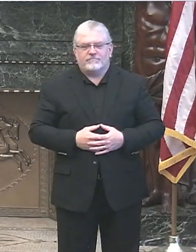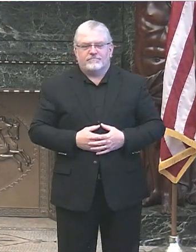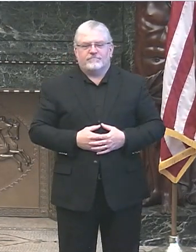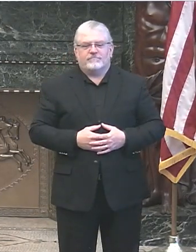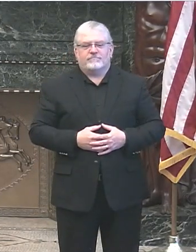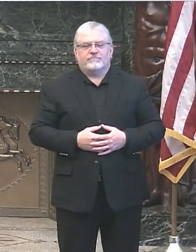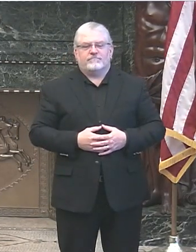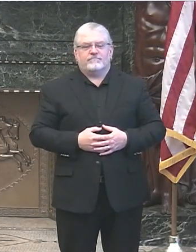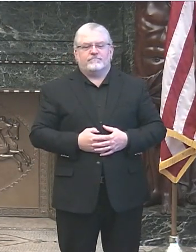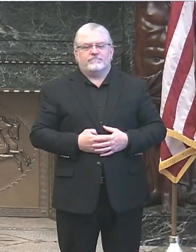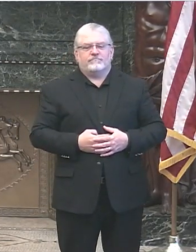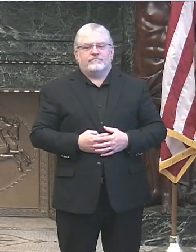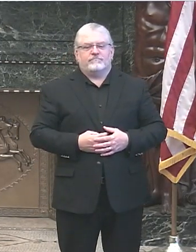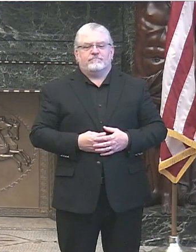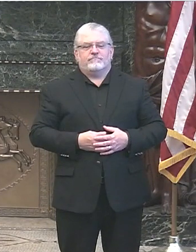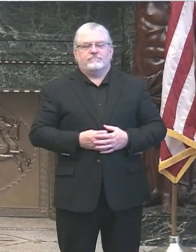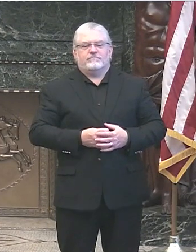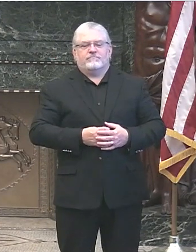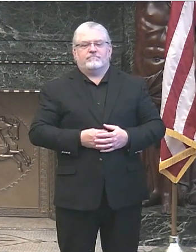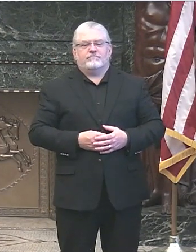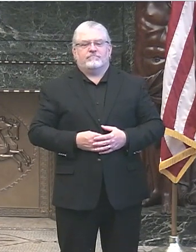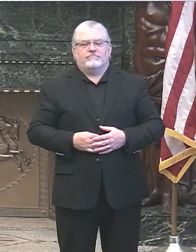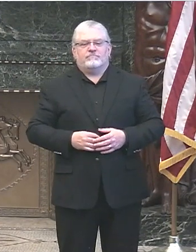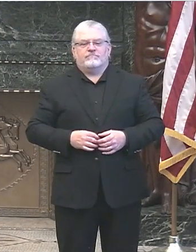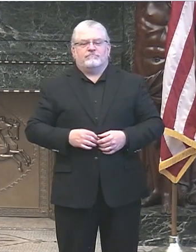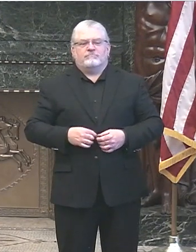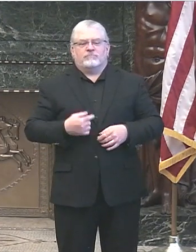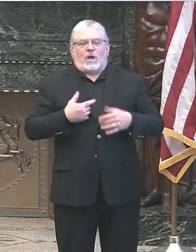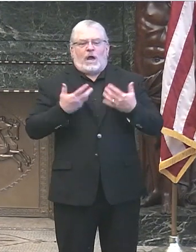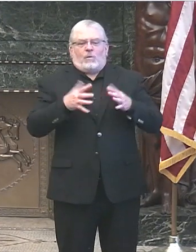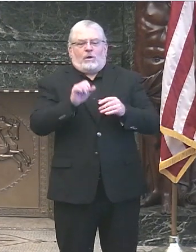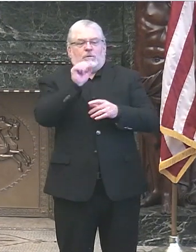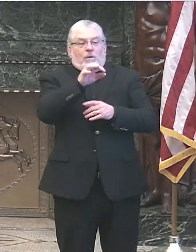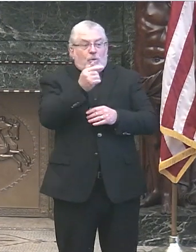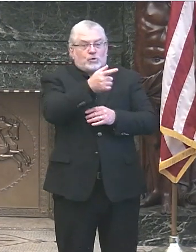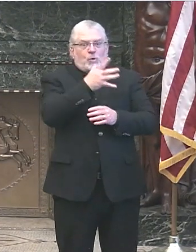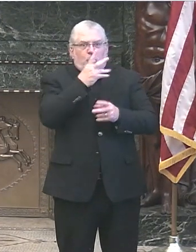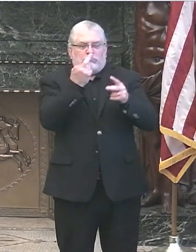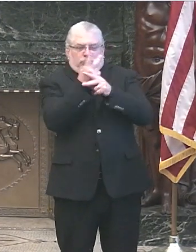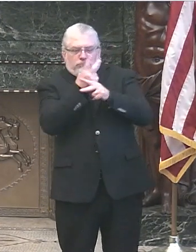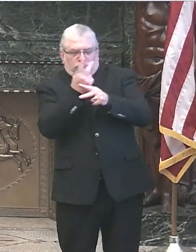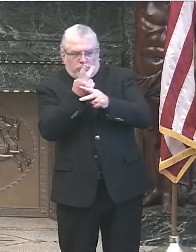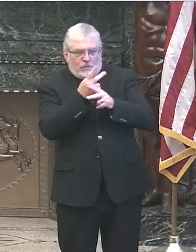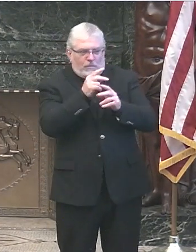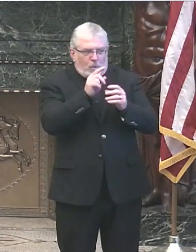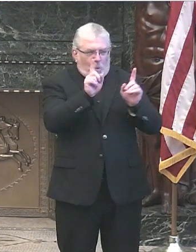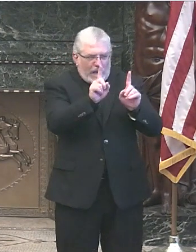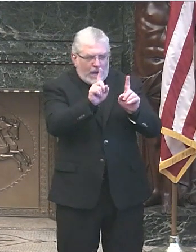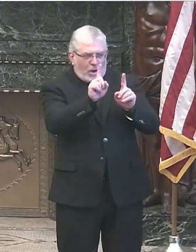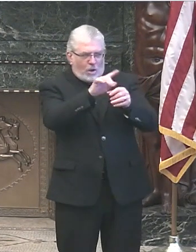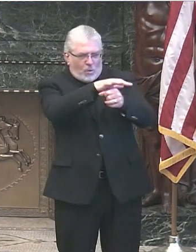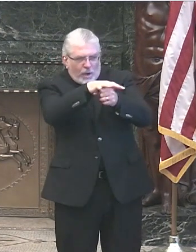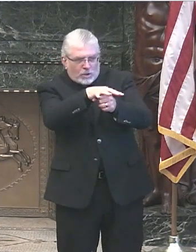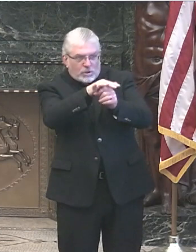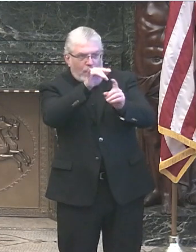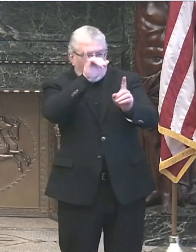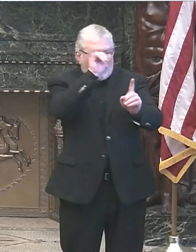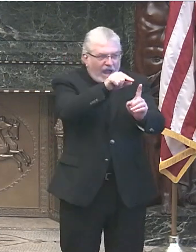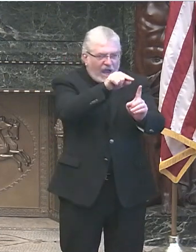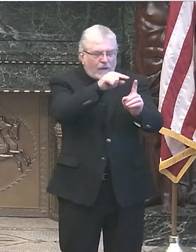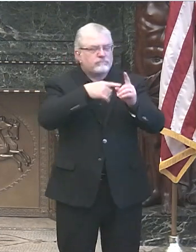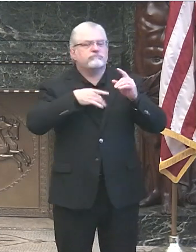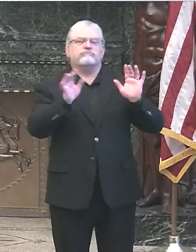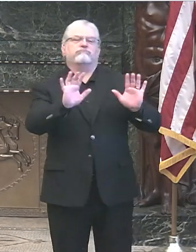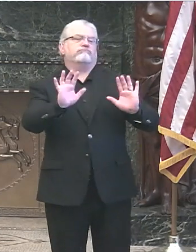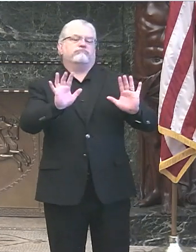anyway. And that frankly doesn't really respect the men and women who are really dedicated to this city and put their lives on the line for